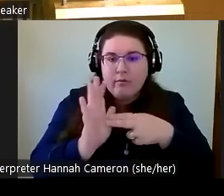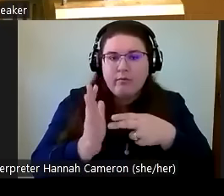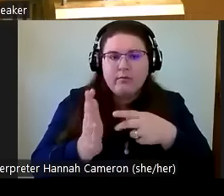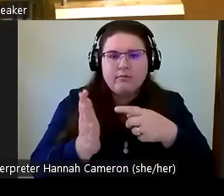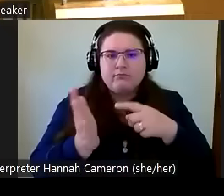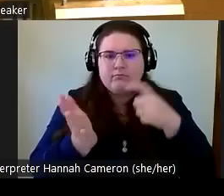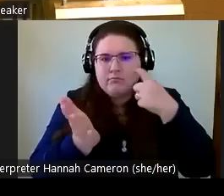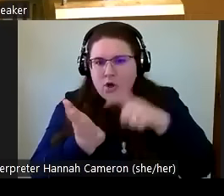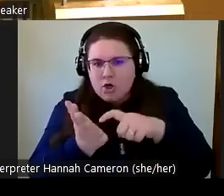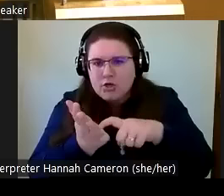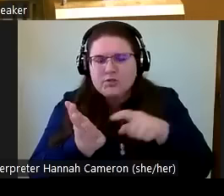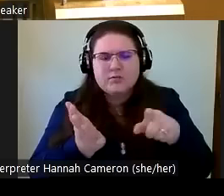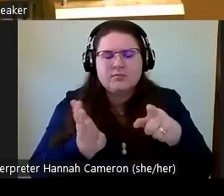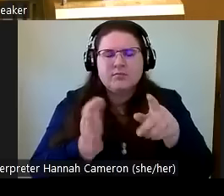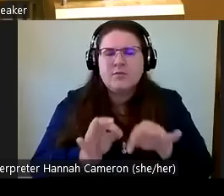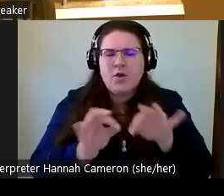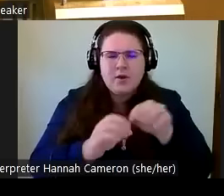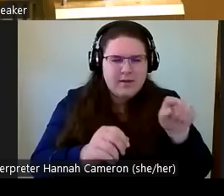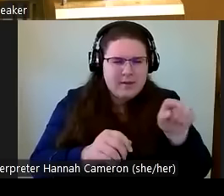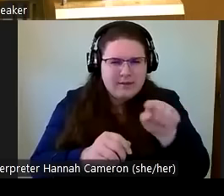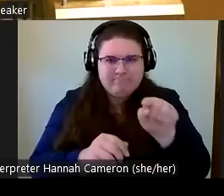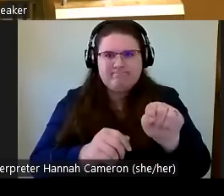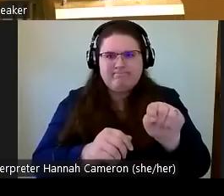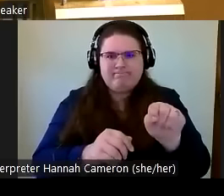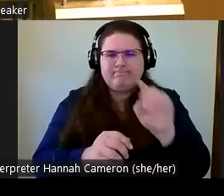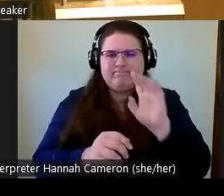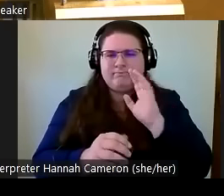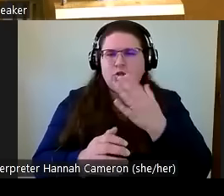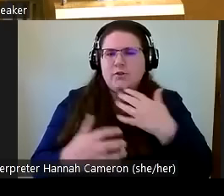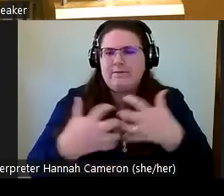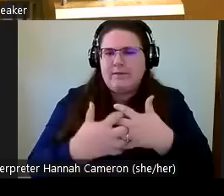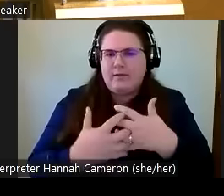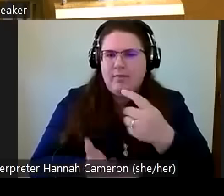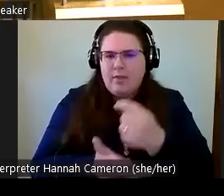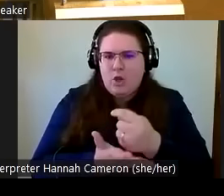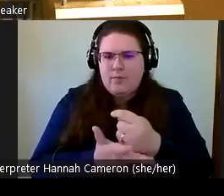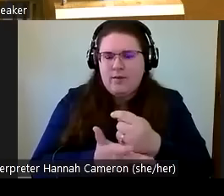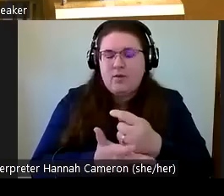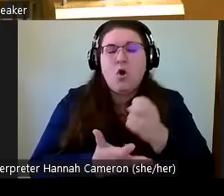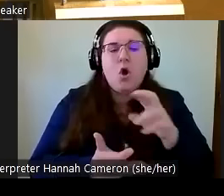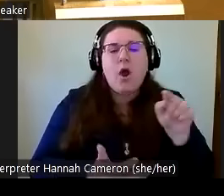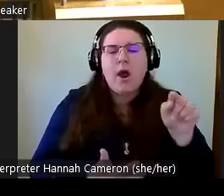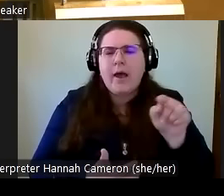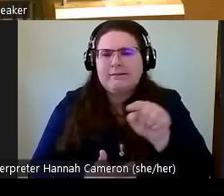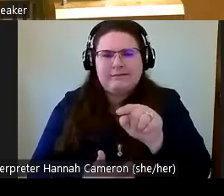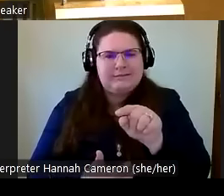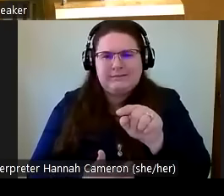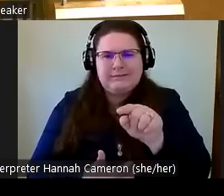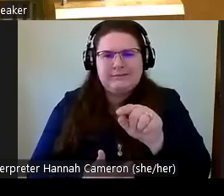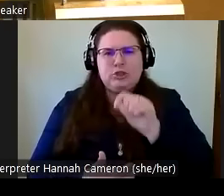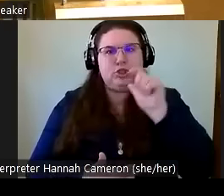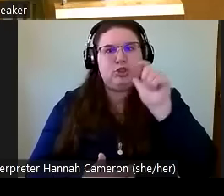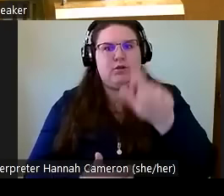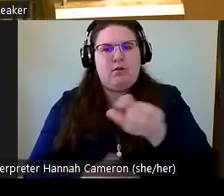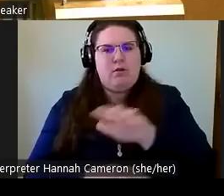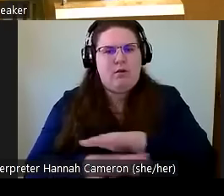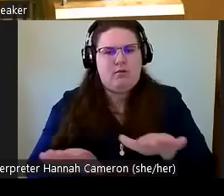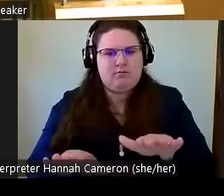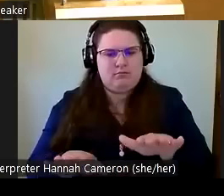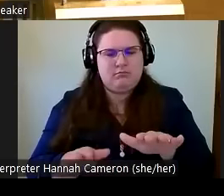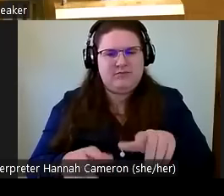Also may be important when thinking about whom we might not want to give these therapies to. There's some evidence from the